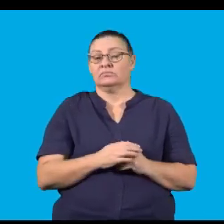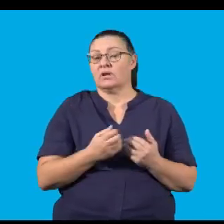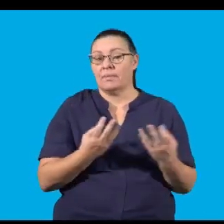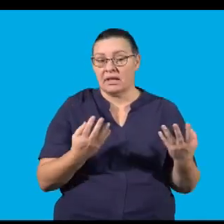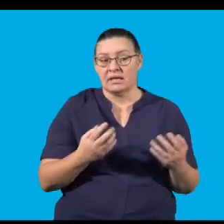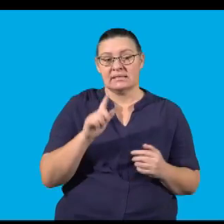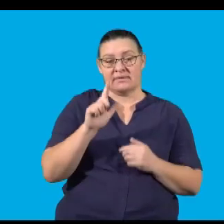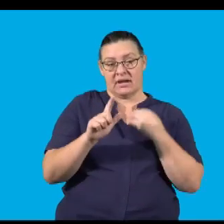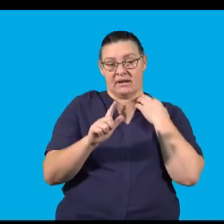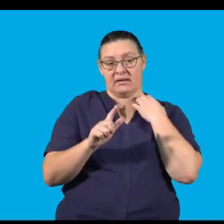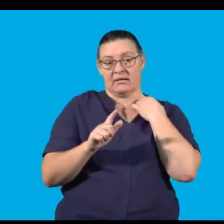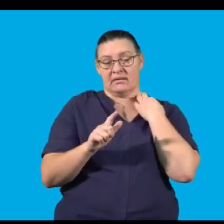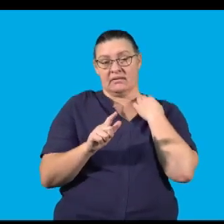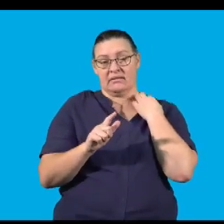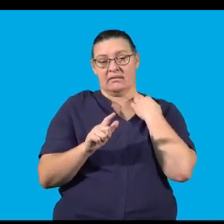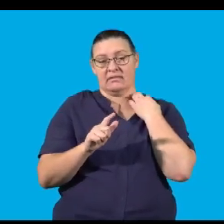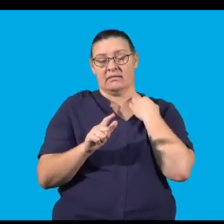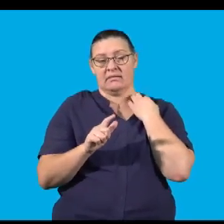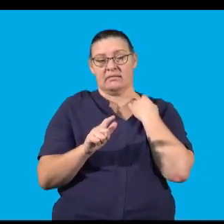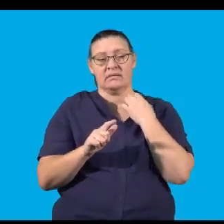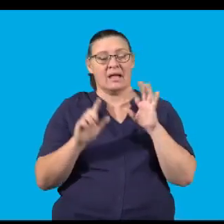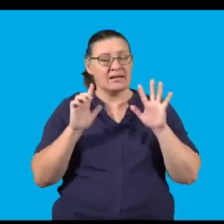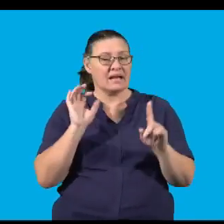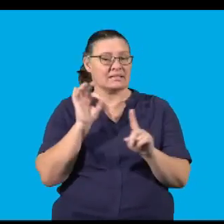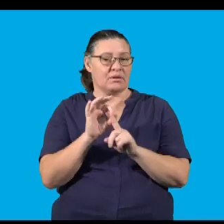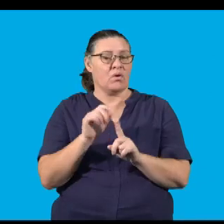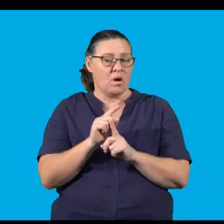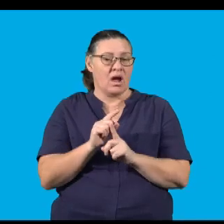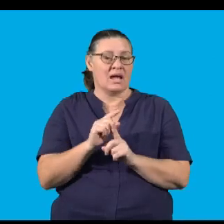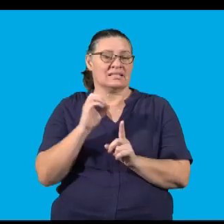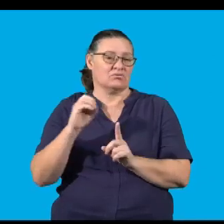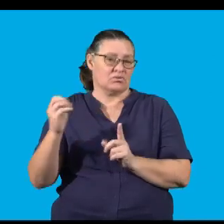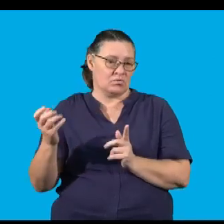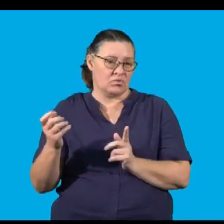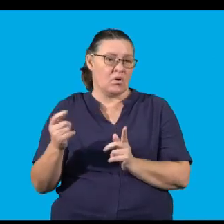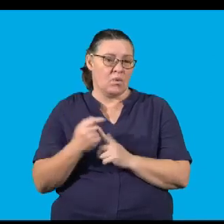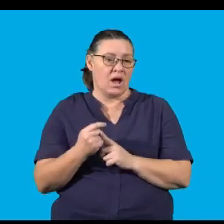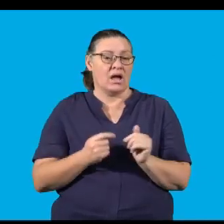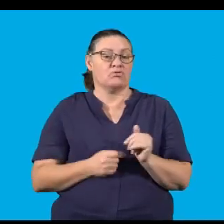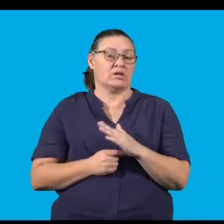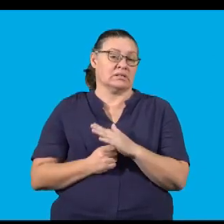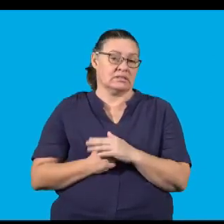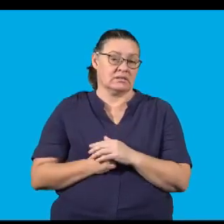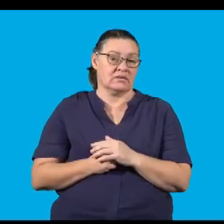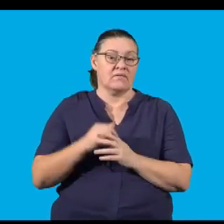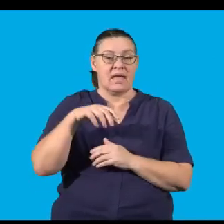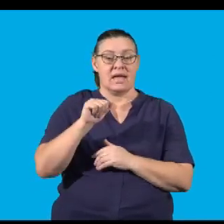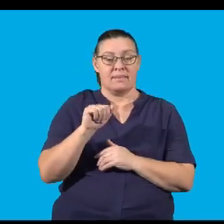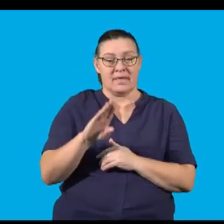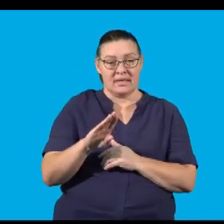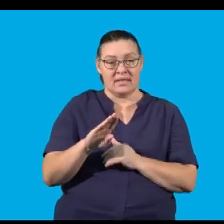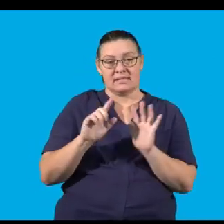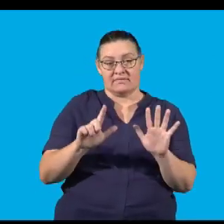is equal to 7. And you can see it's almost exactly 7 because we follow that with a couple of zeros. So therefore the gradient of